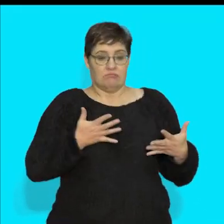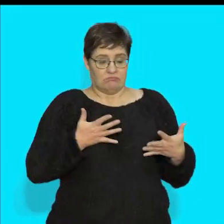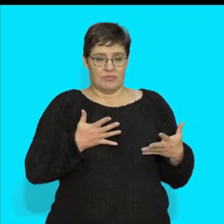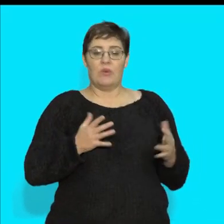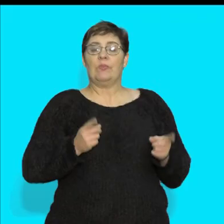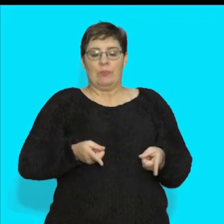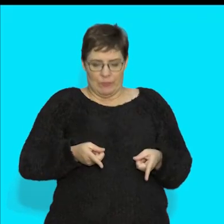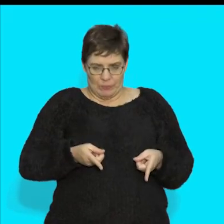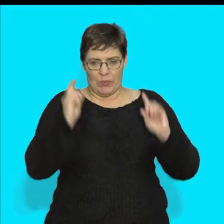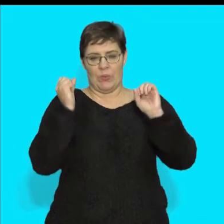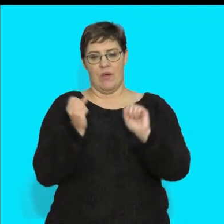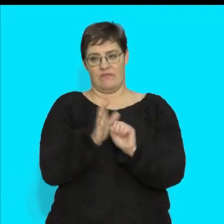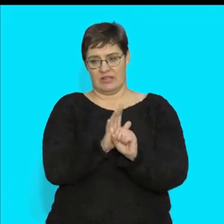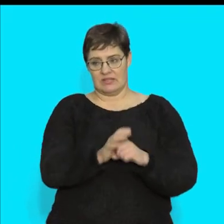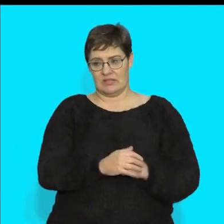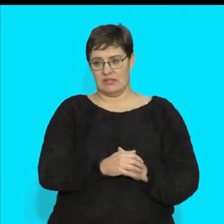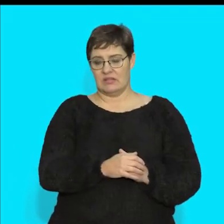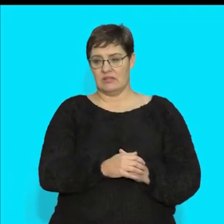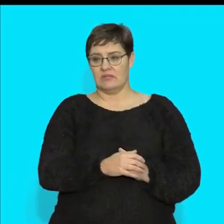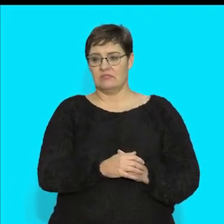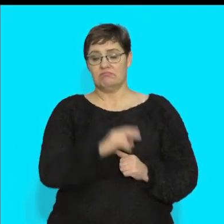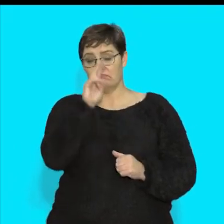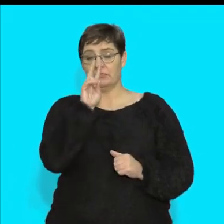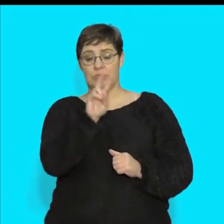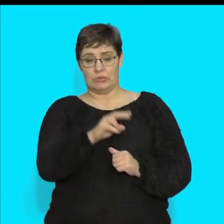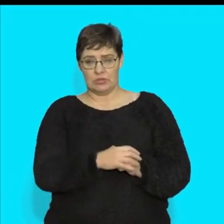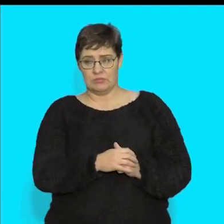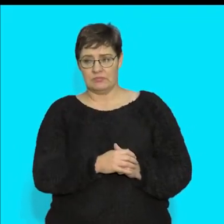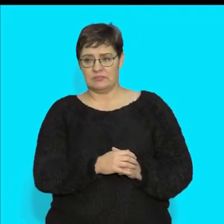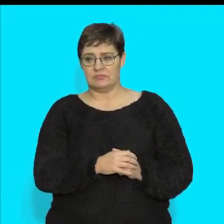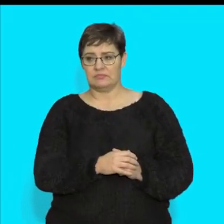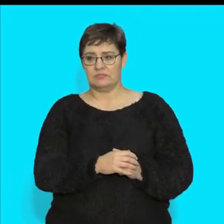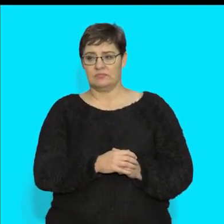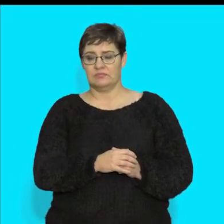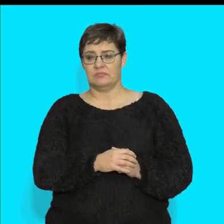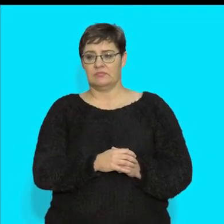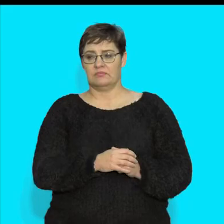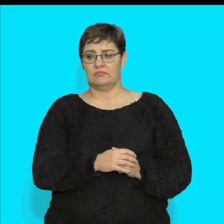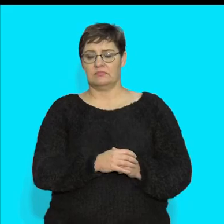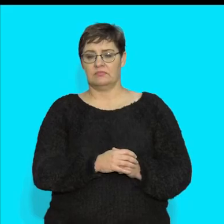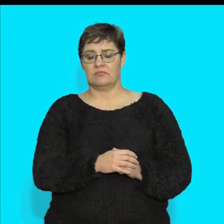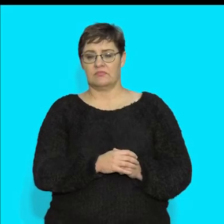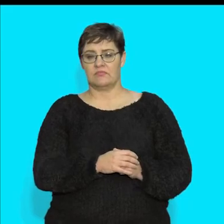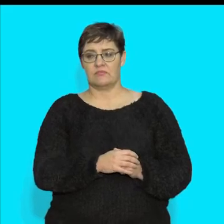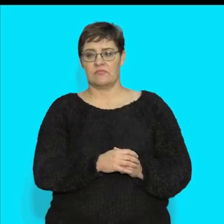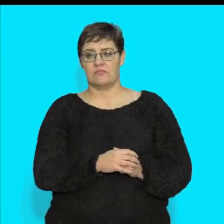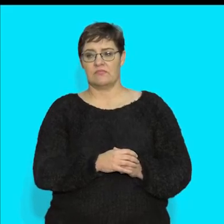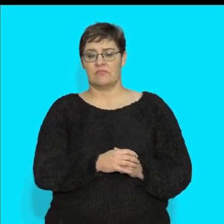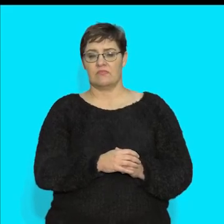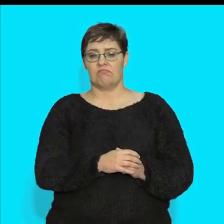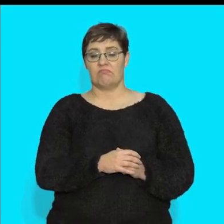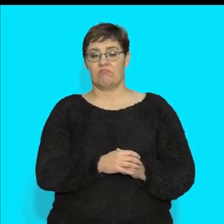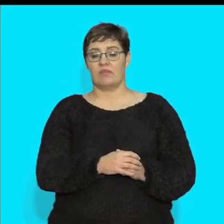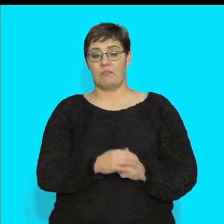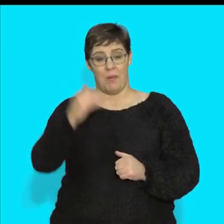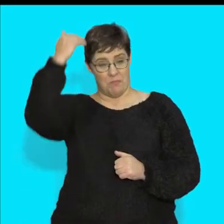very dangerous effect. So if we have a look at this, okay, so if I have in